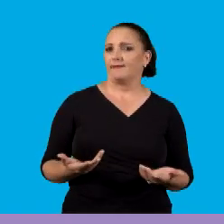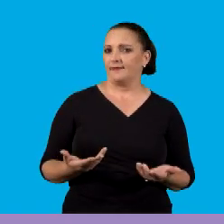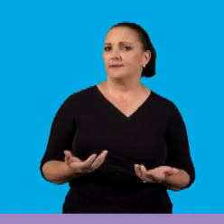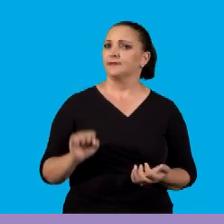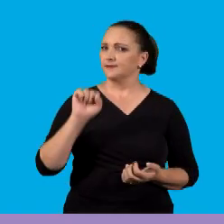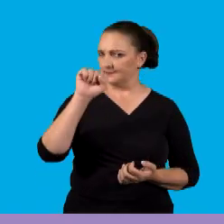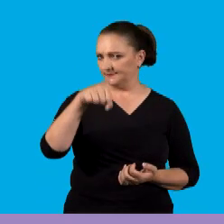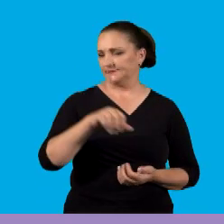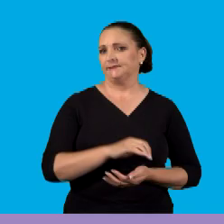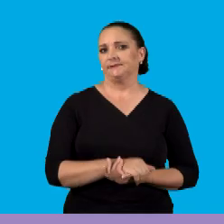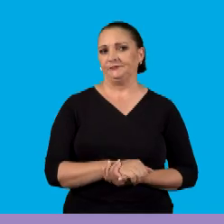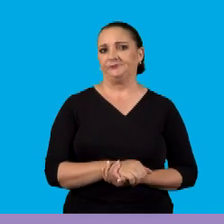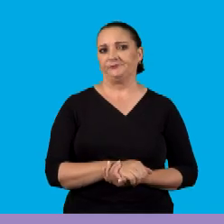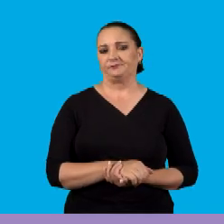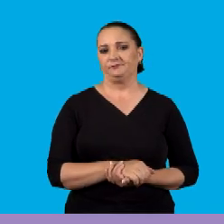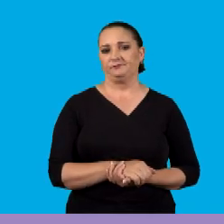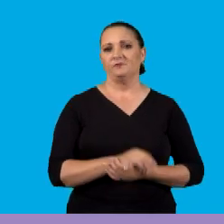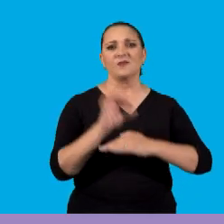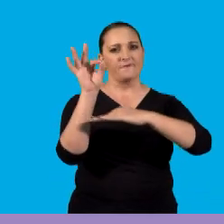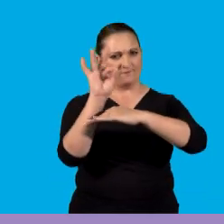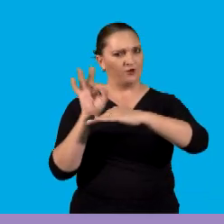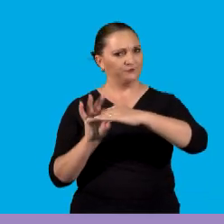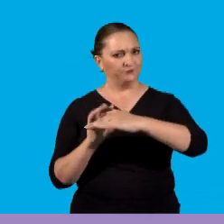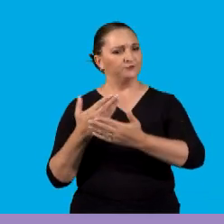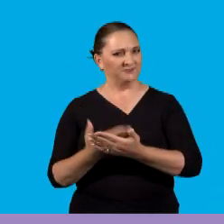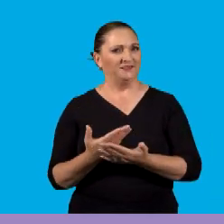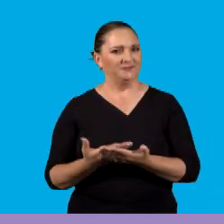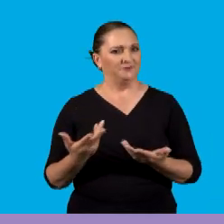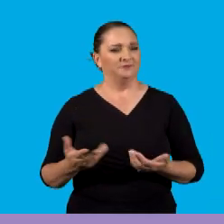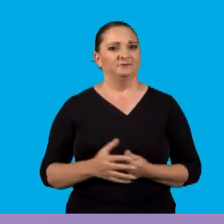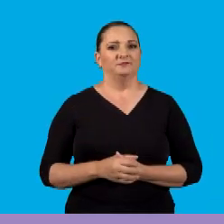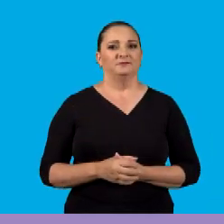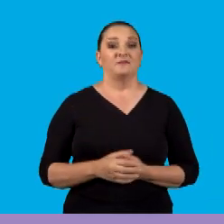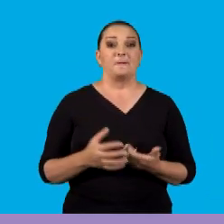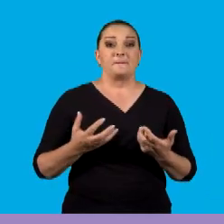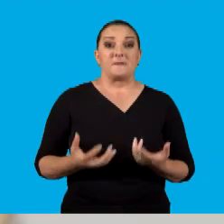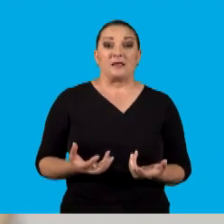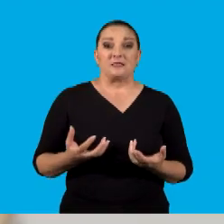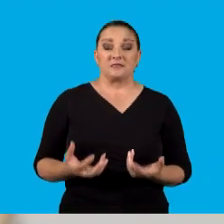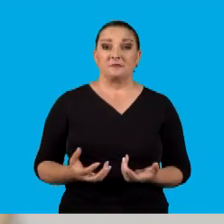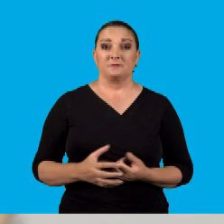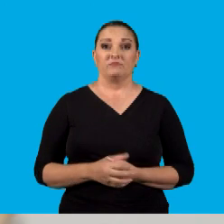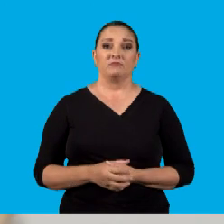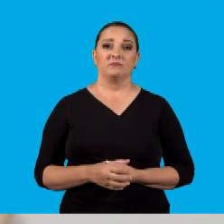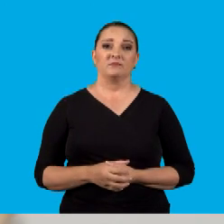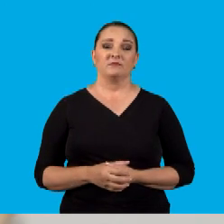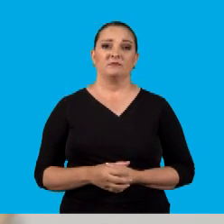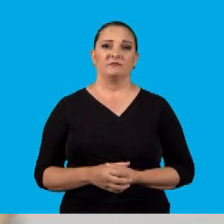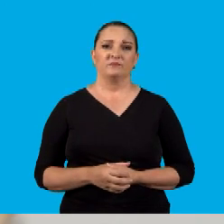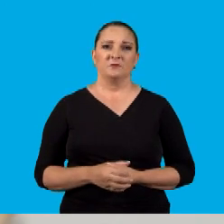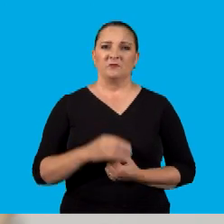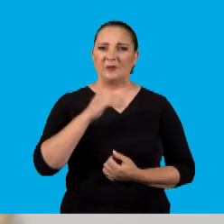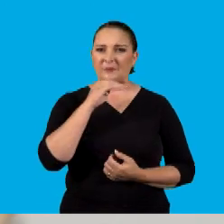we can. We can absolutely have fractions there, because when we're talking about mass, it does